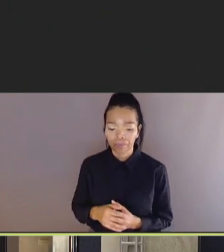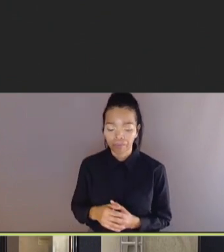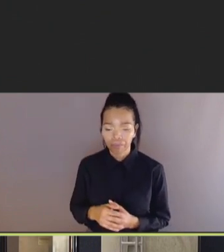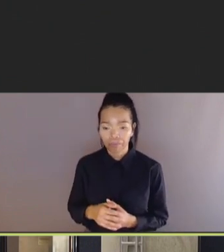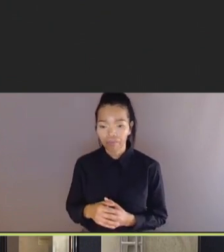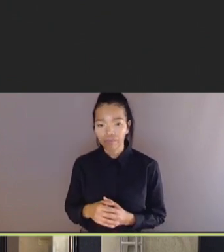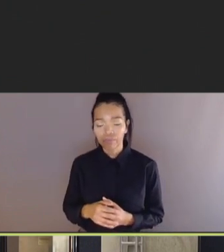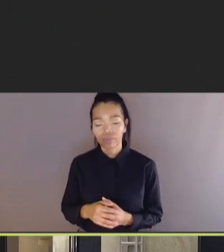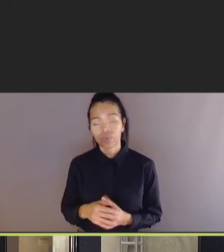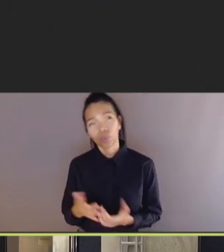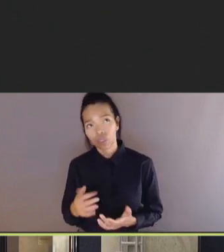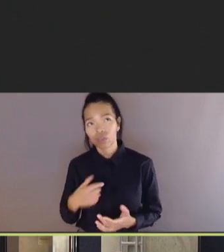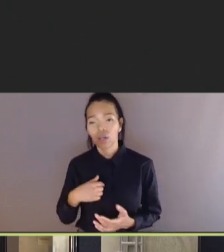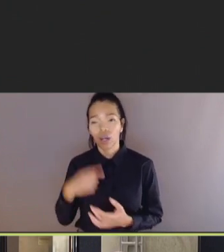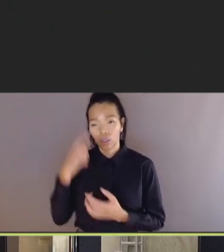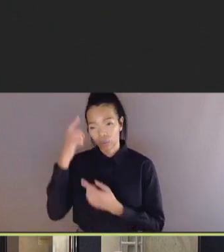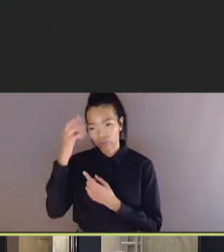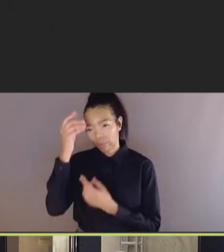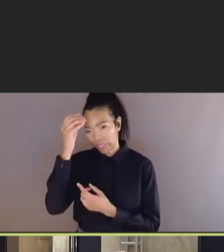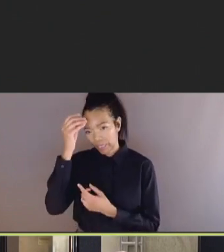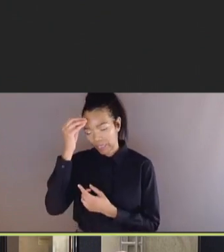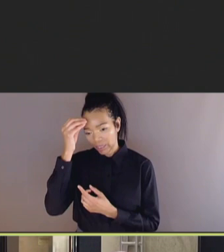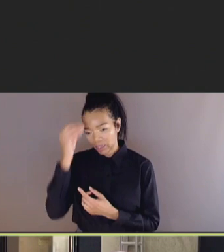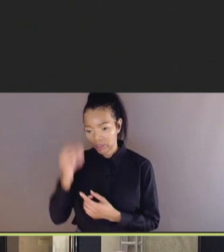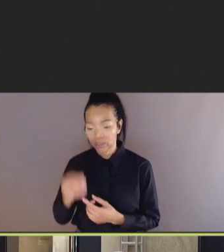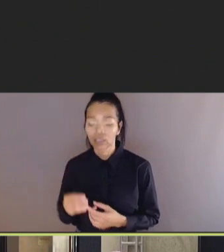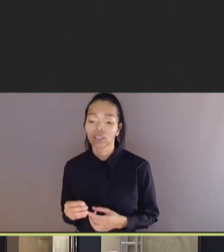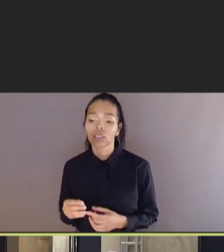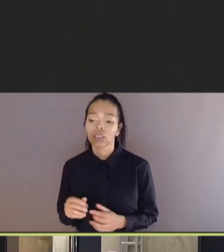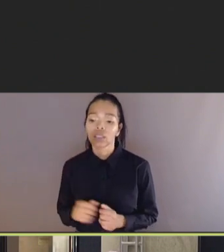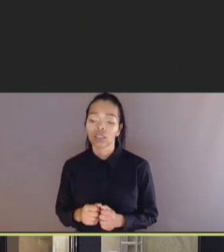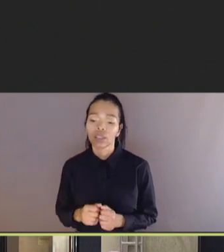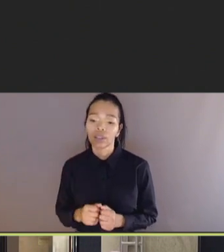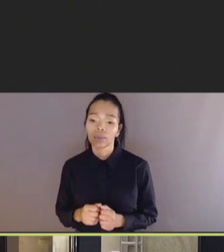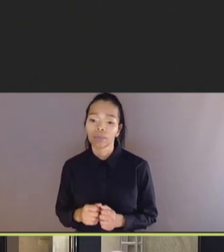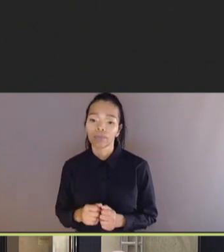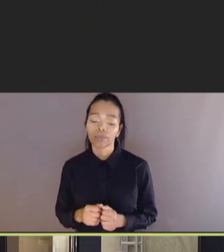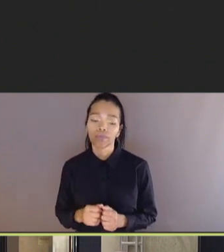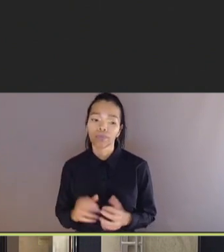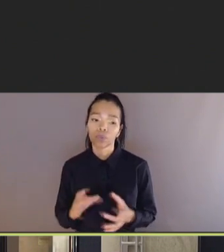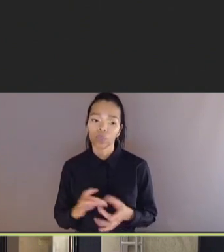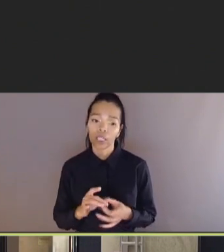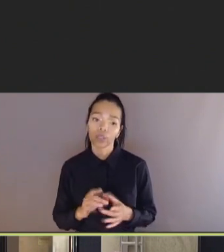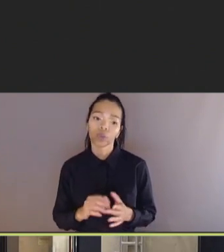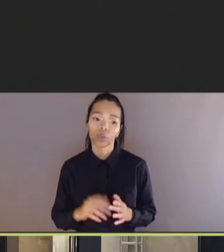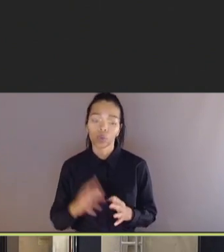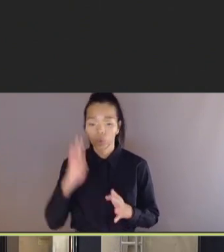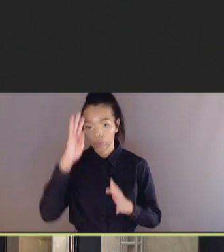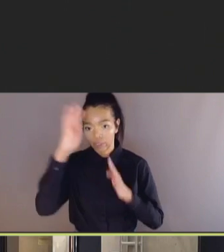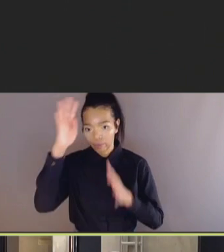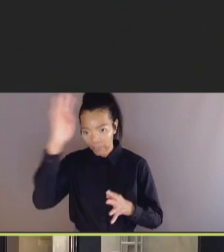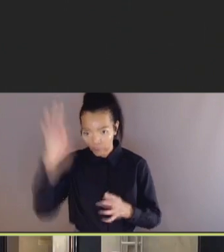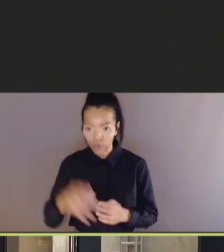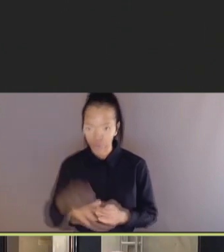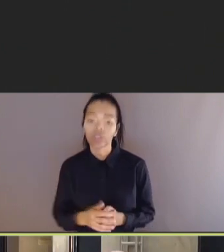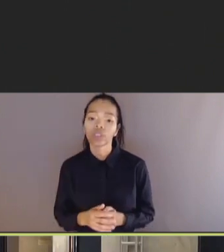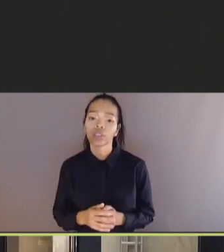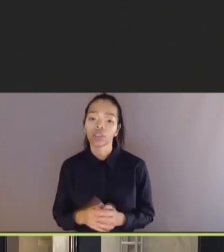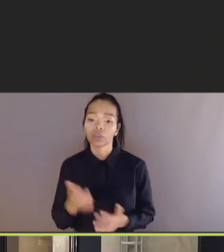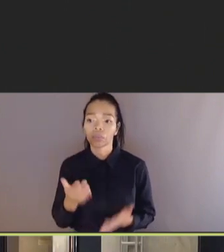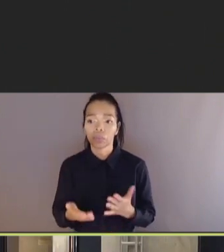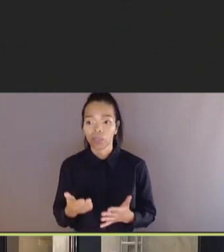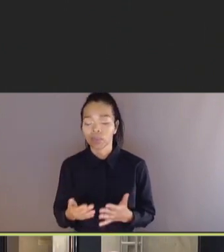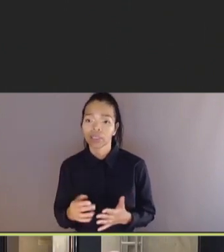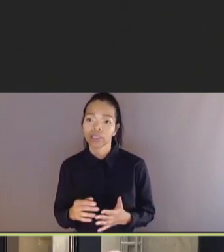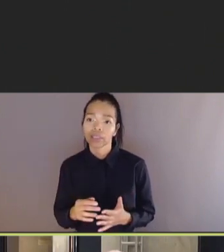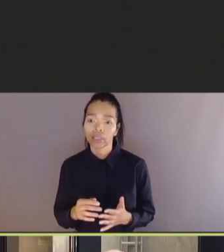was thinking was that moving the innovation aim way down the line really kind of de-emphasized